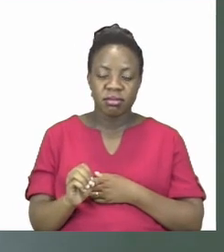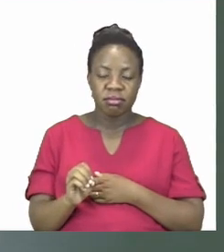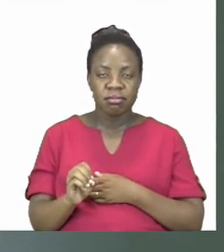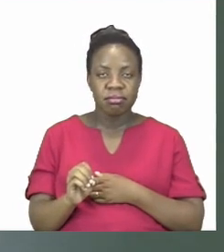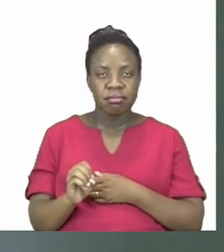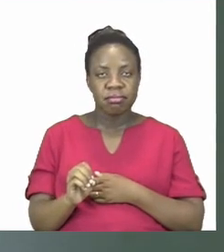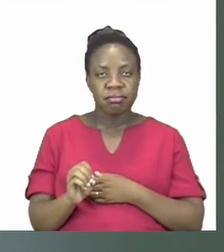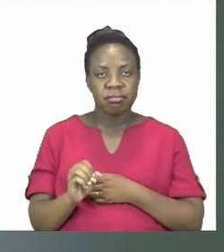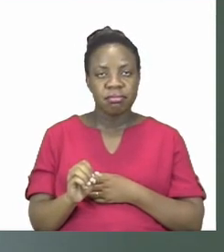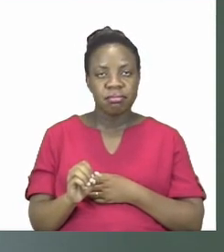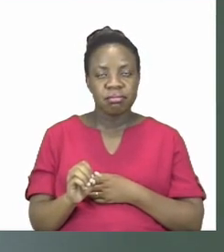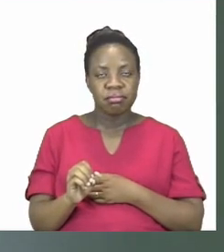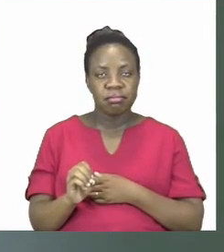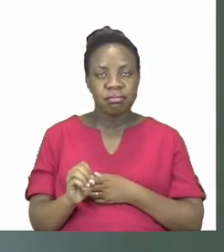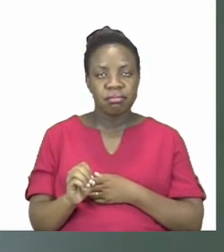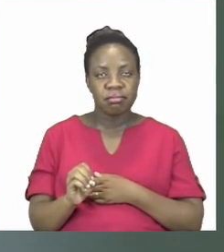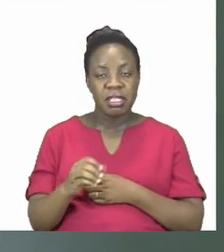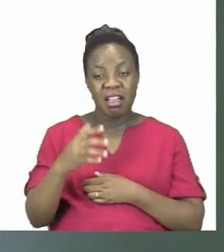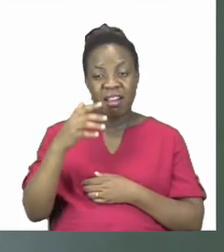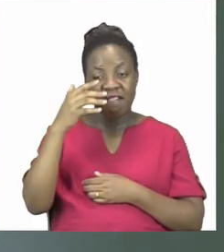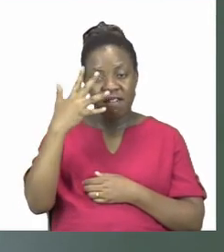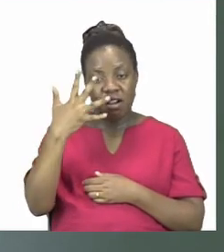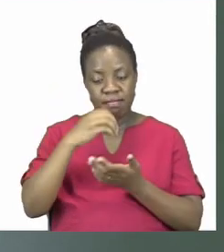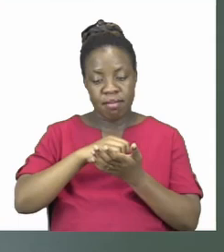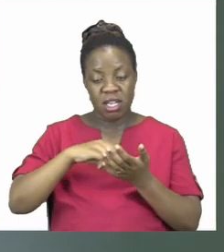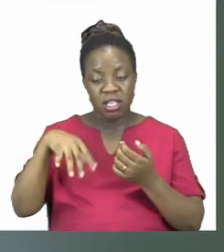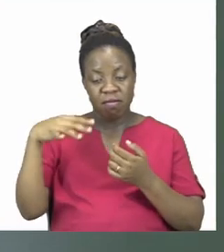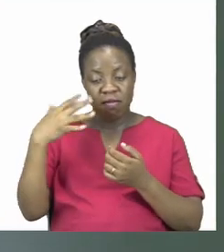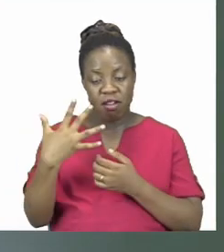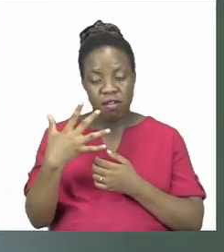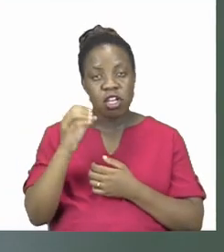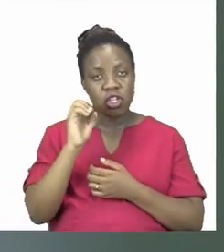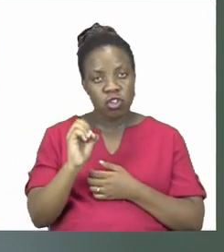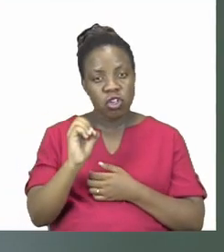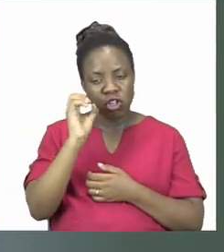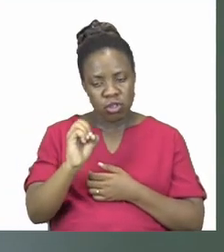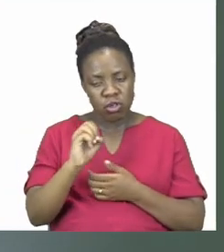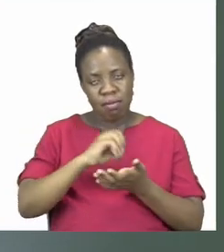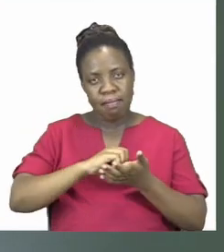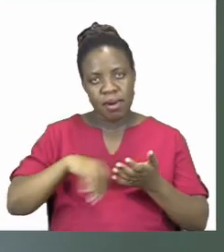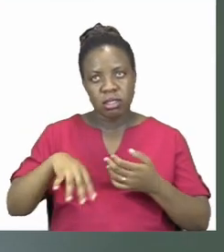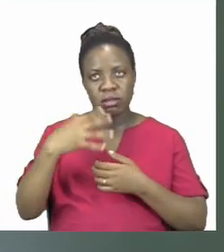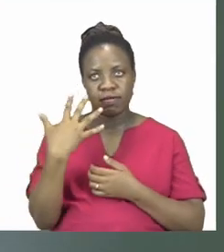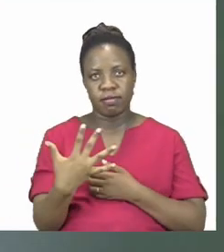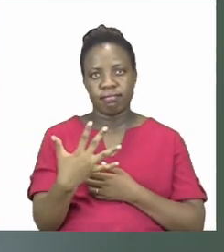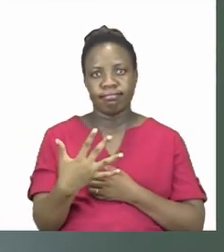0, and that will be 0. The next one that we have is